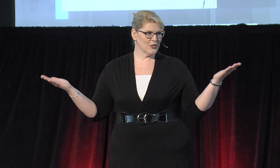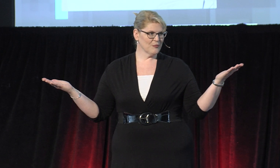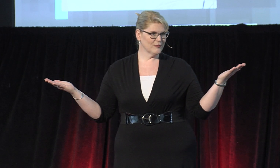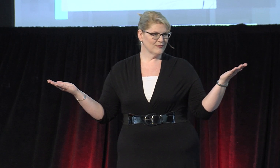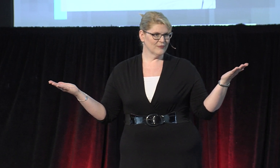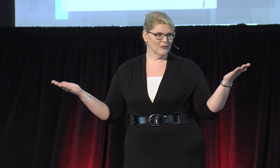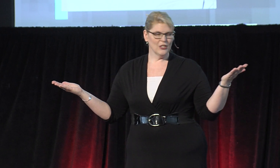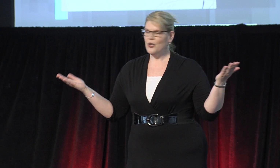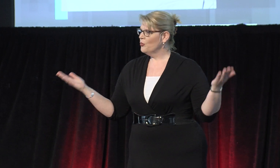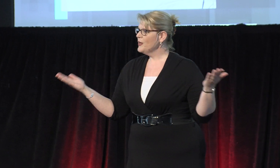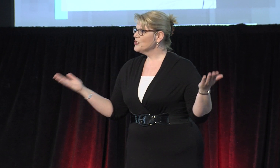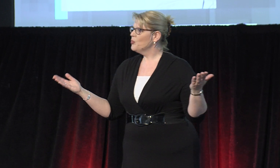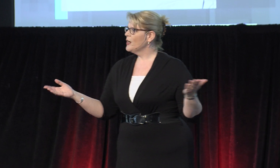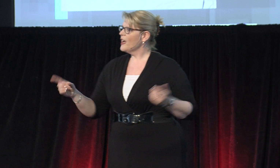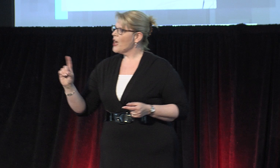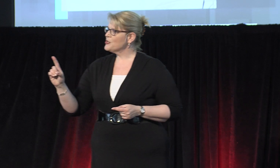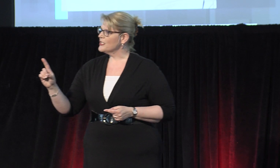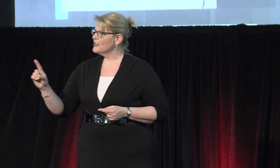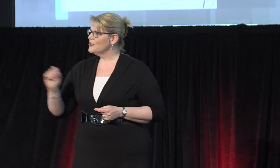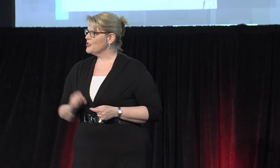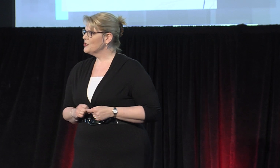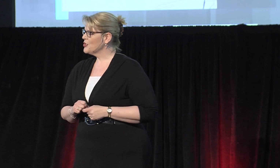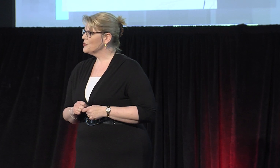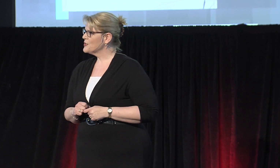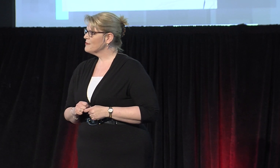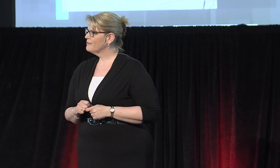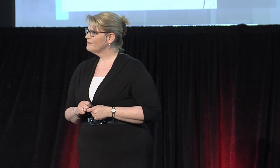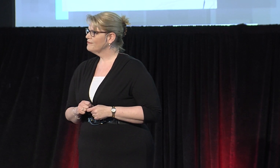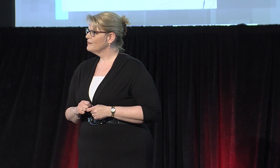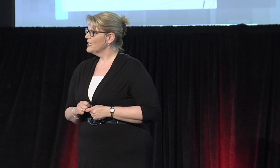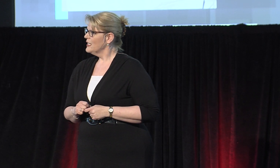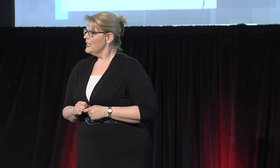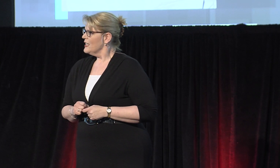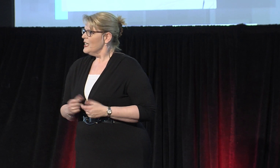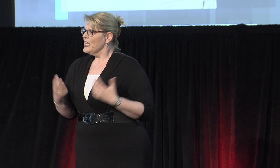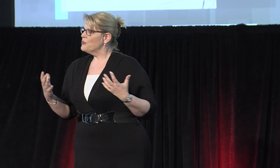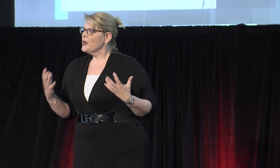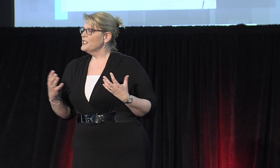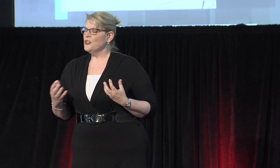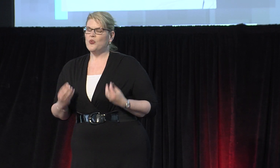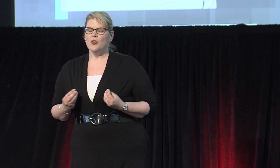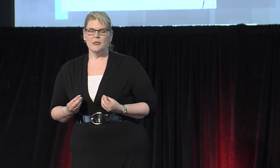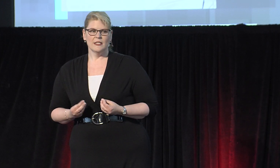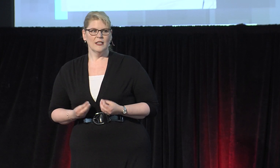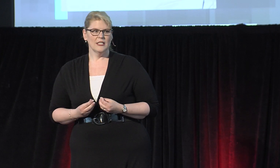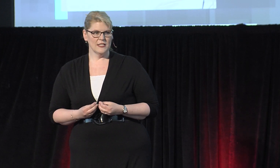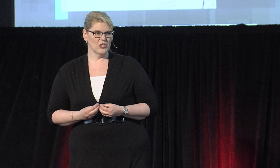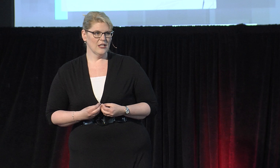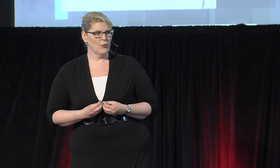do you do? Which one option do you choose? It was an